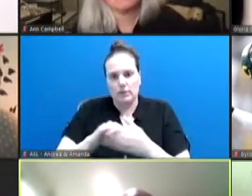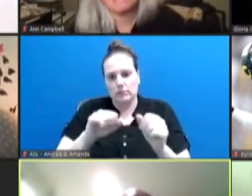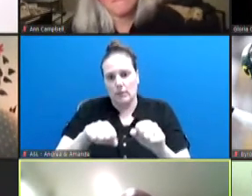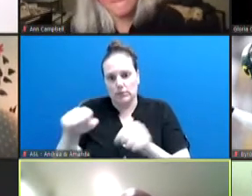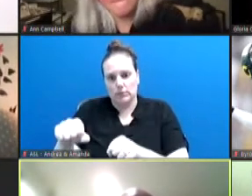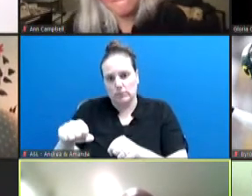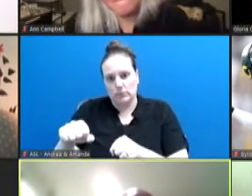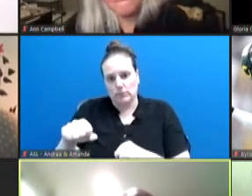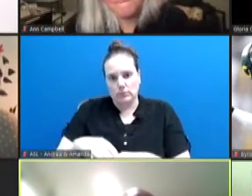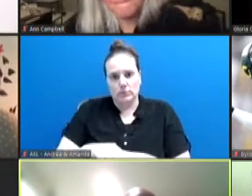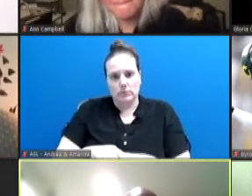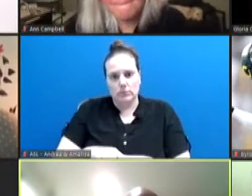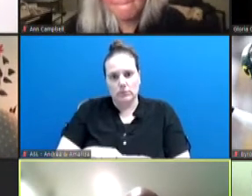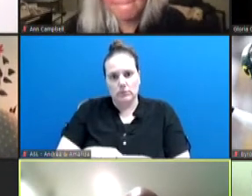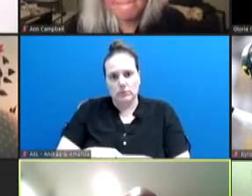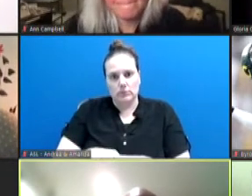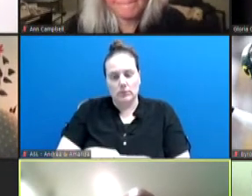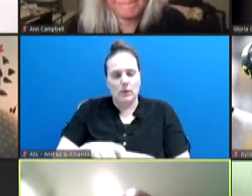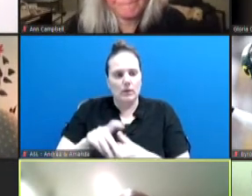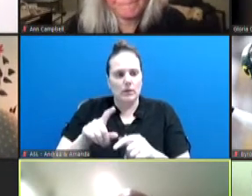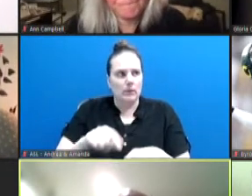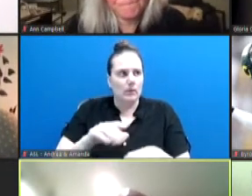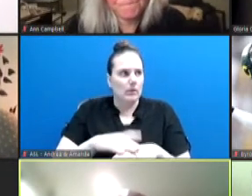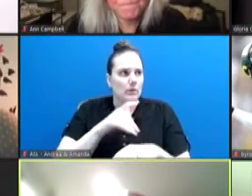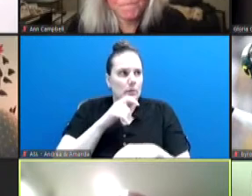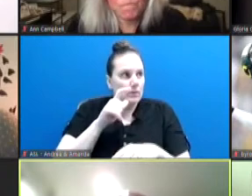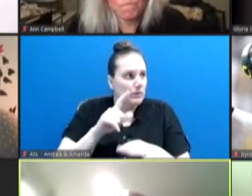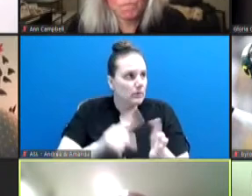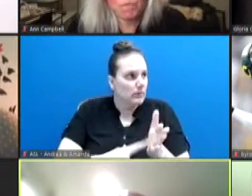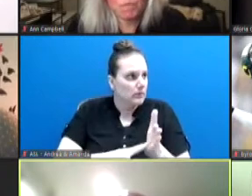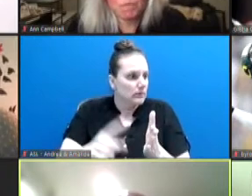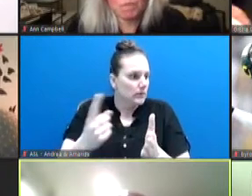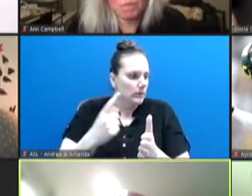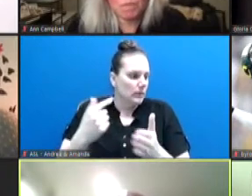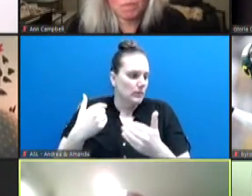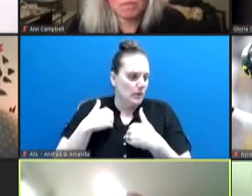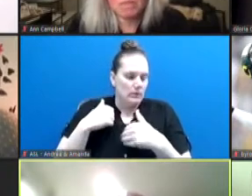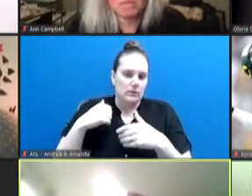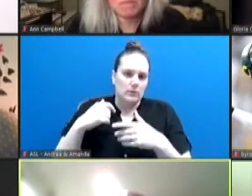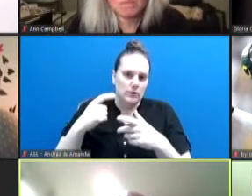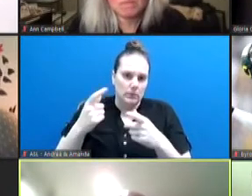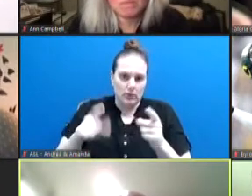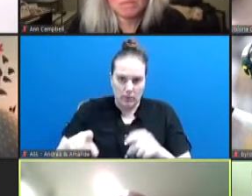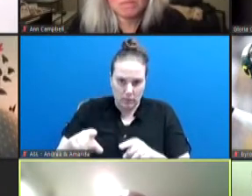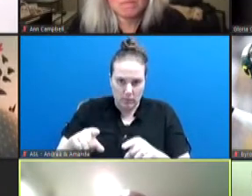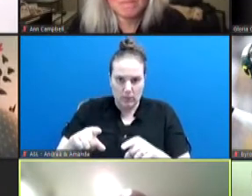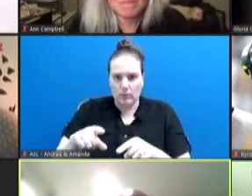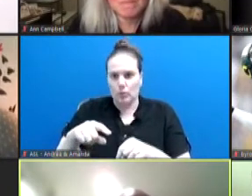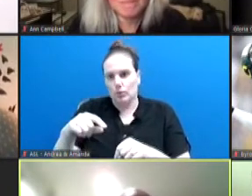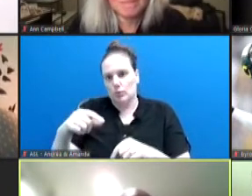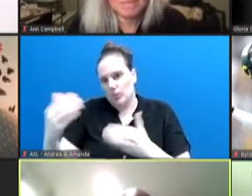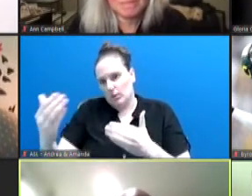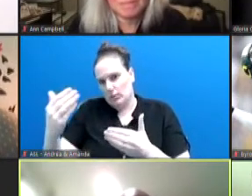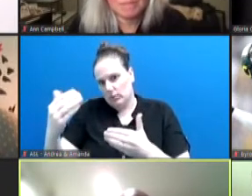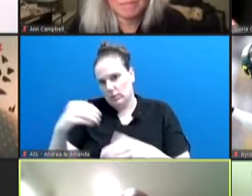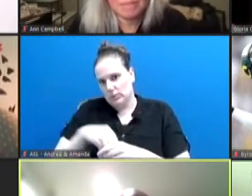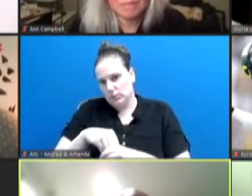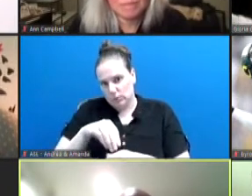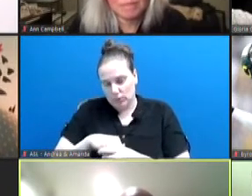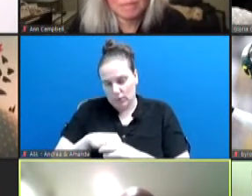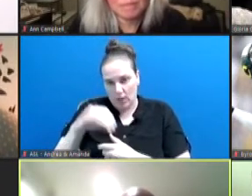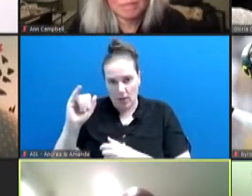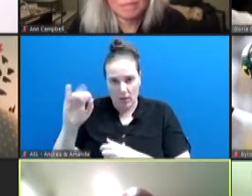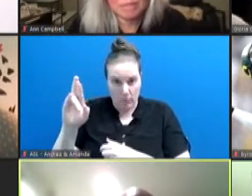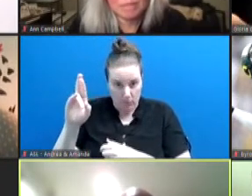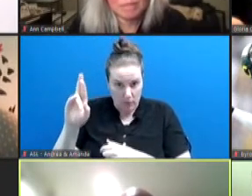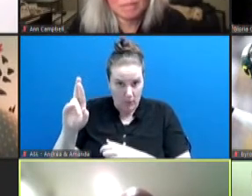that depending on who's investigating something, we've had instances where, you know, maybe internally IPR